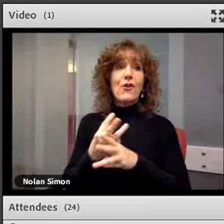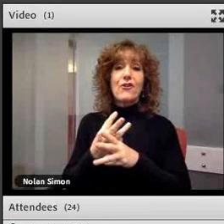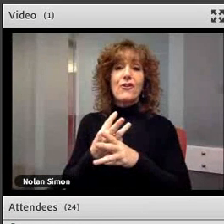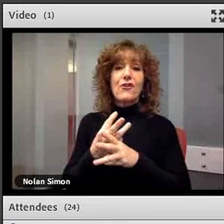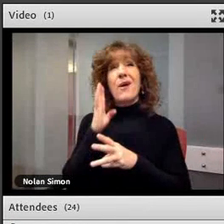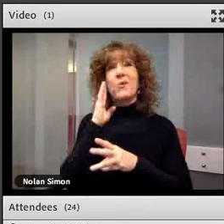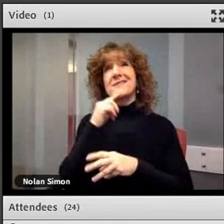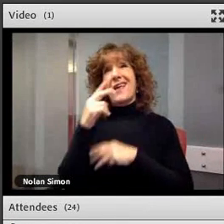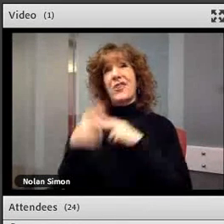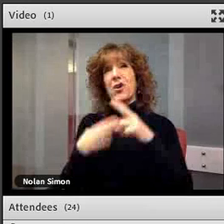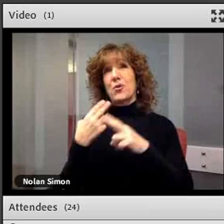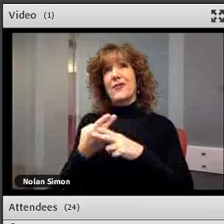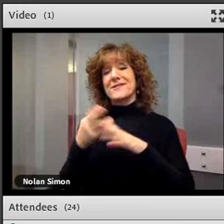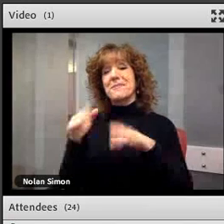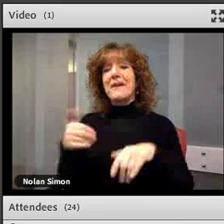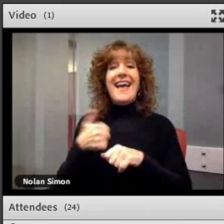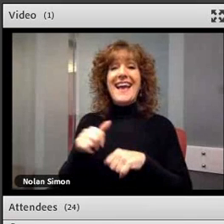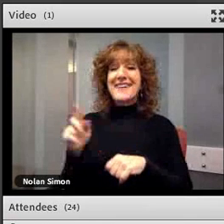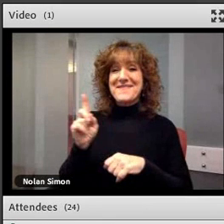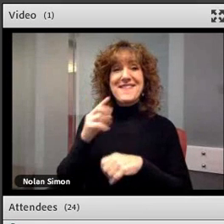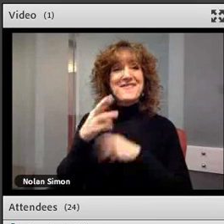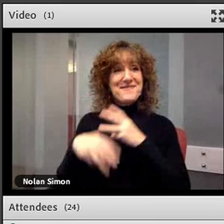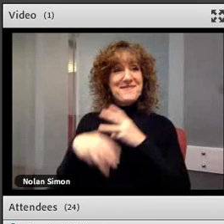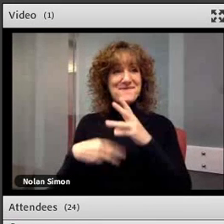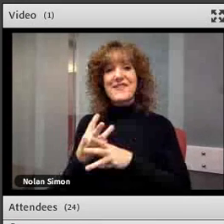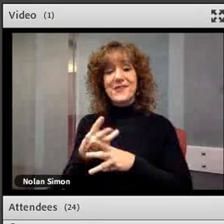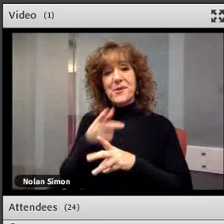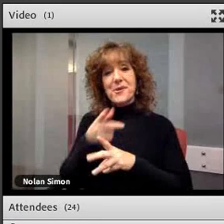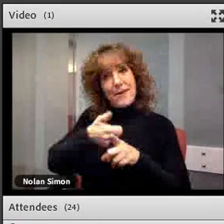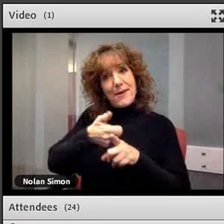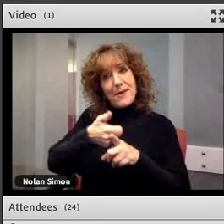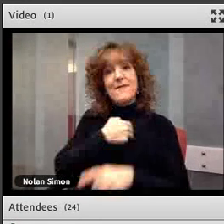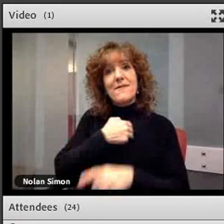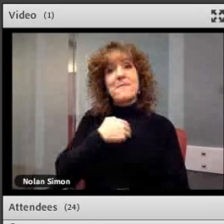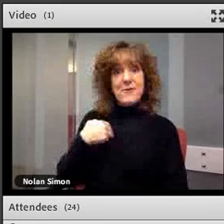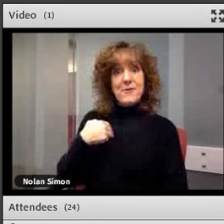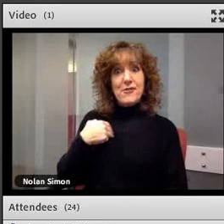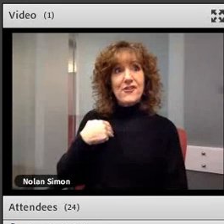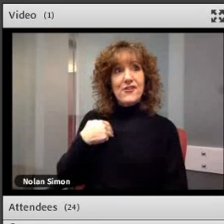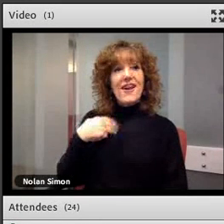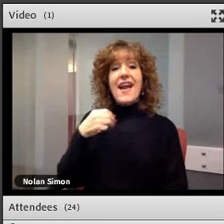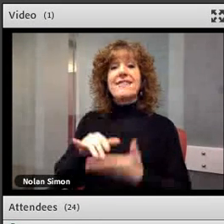but anyone in the world who is a member